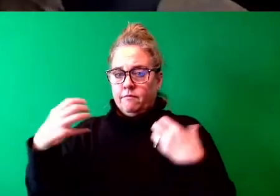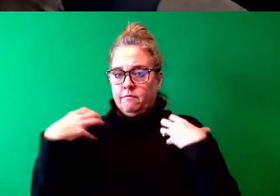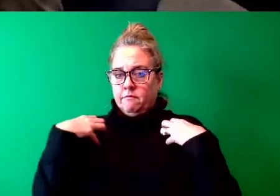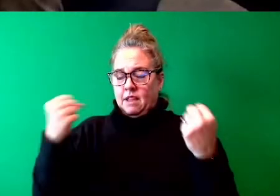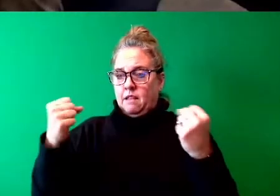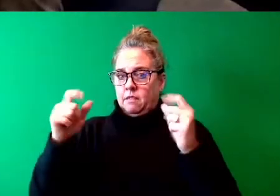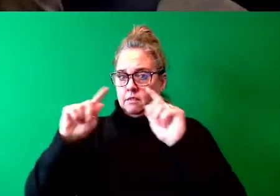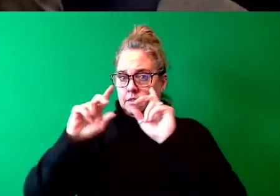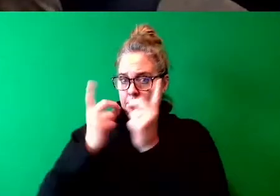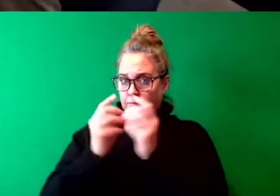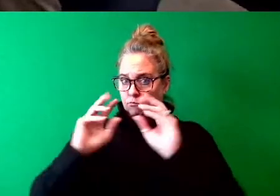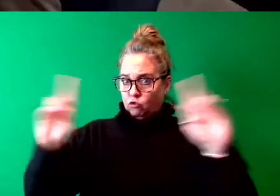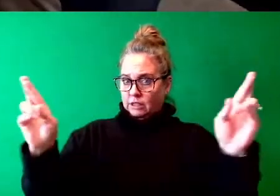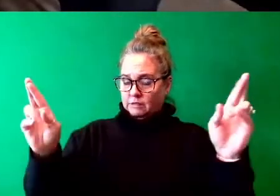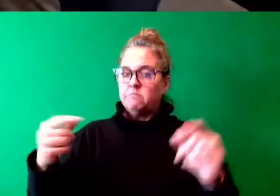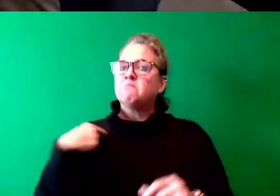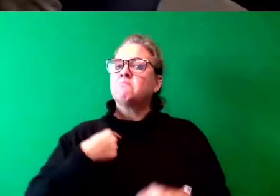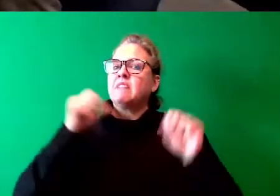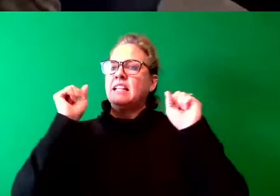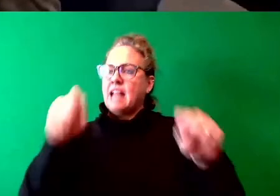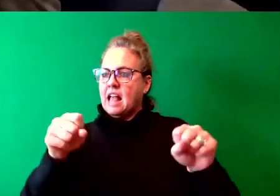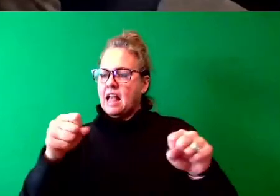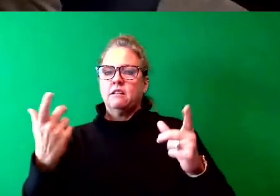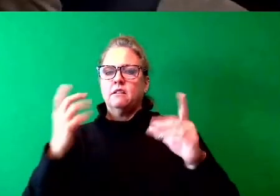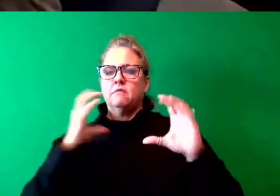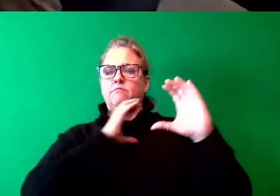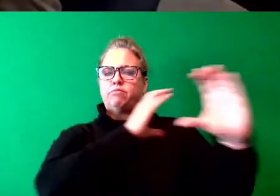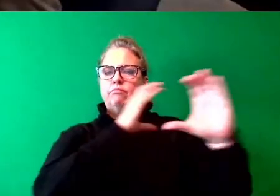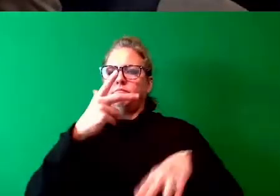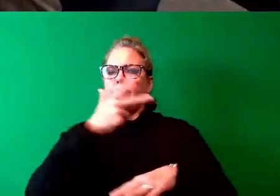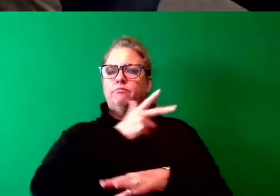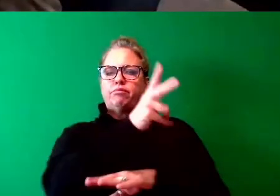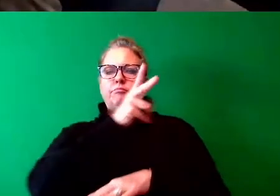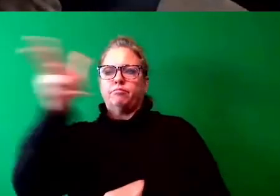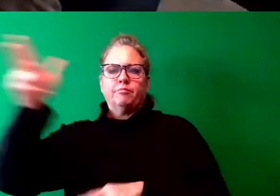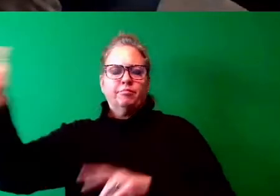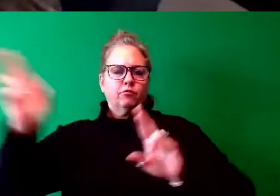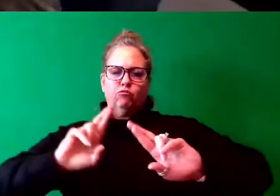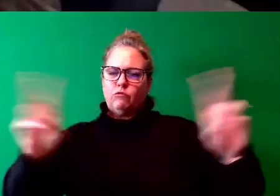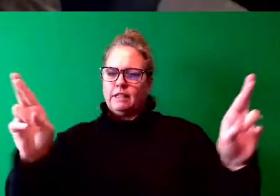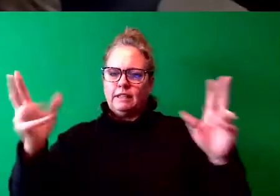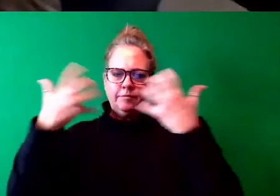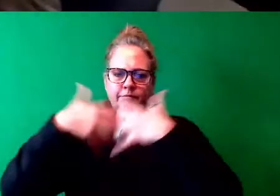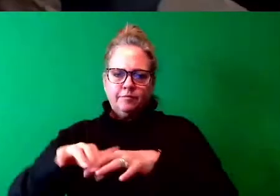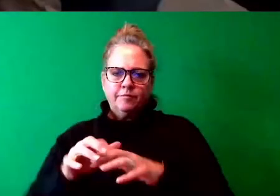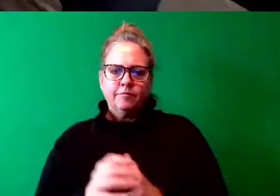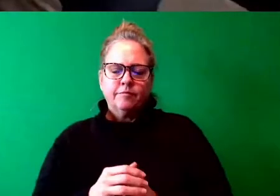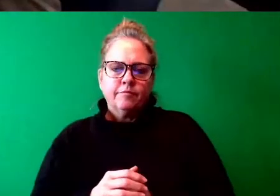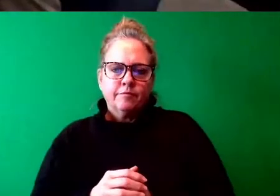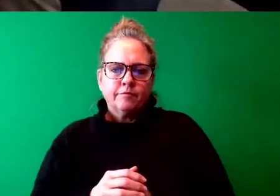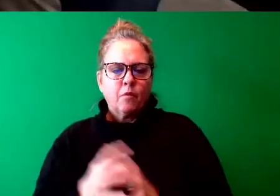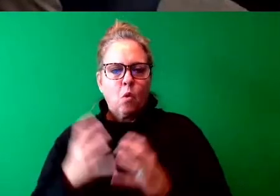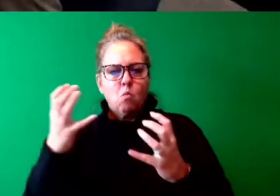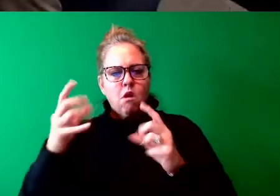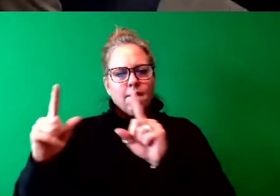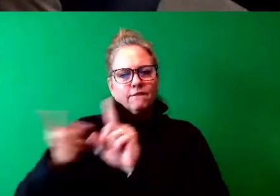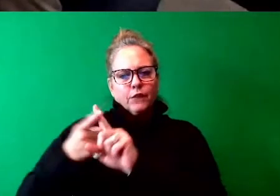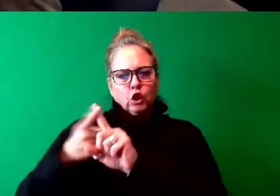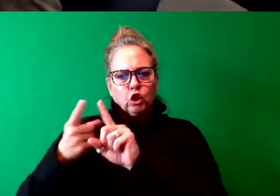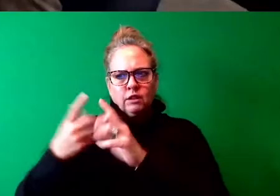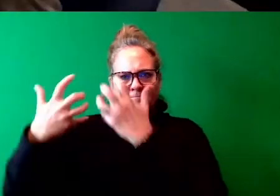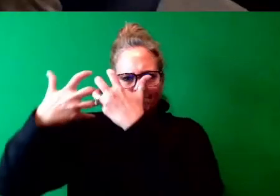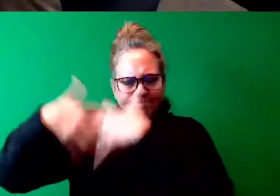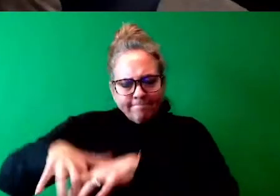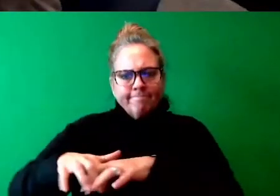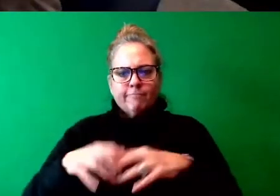deploy people to meet people where they are. But there's schedules with various different schools already